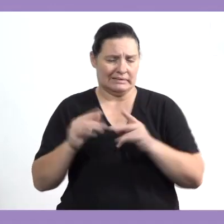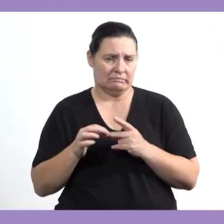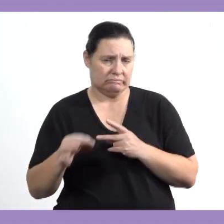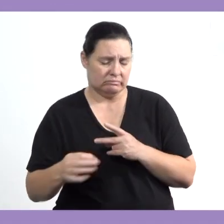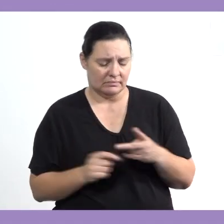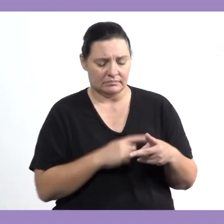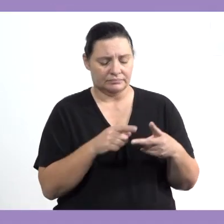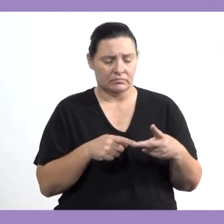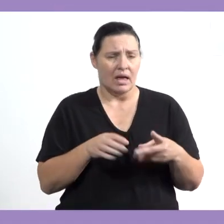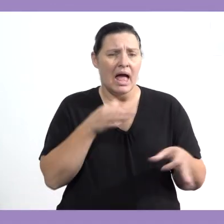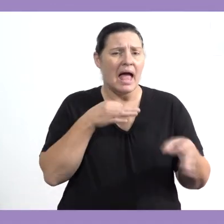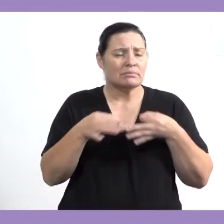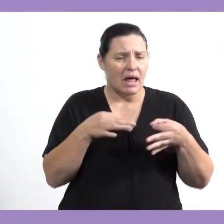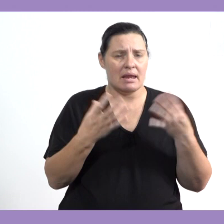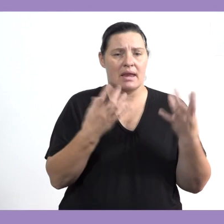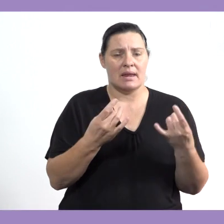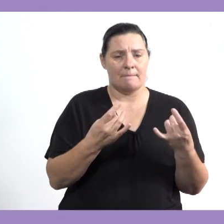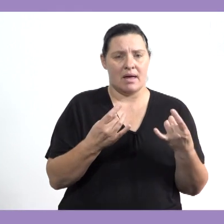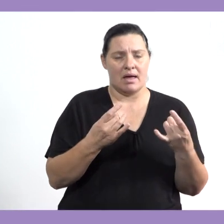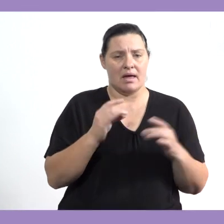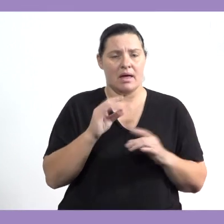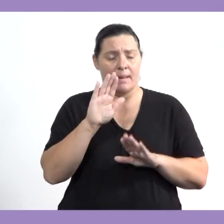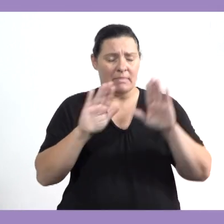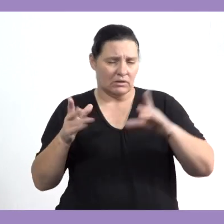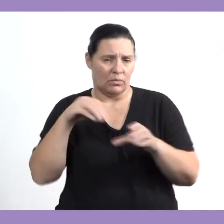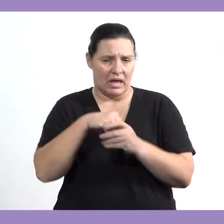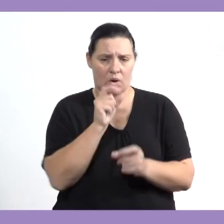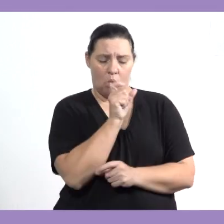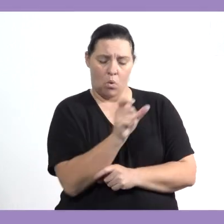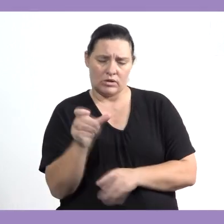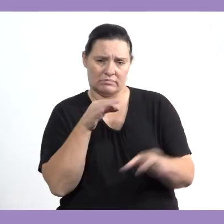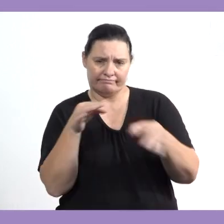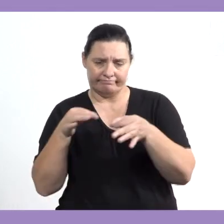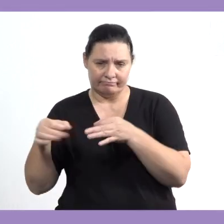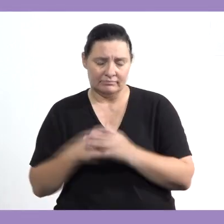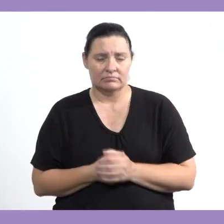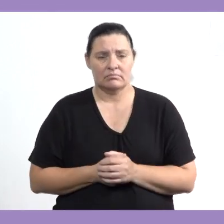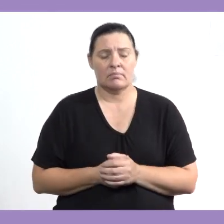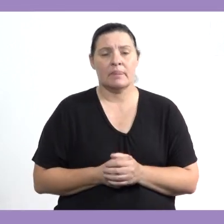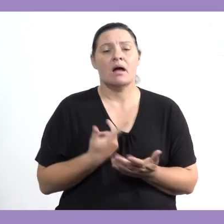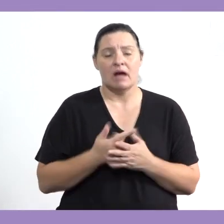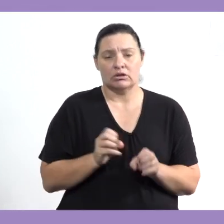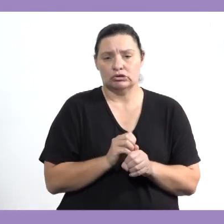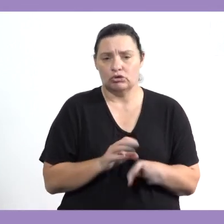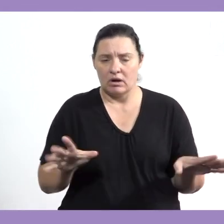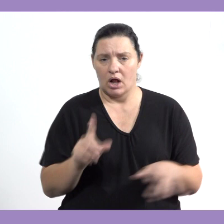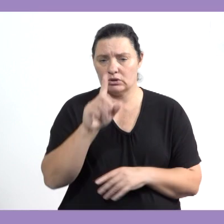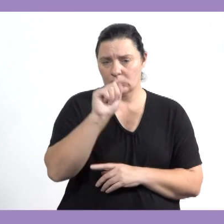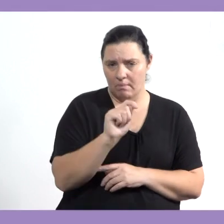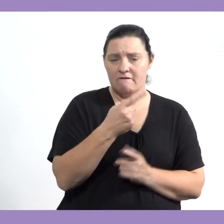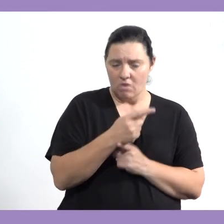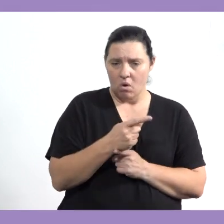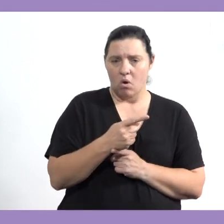patterns, describe the number pattern in words, find the general term of